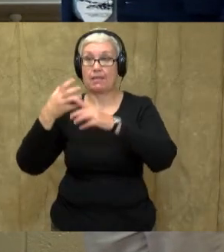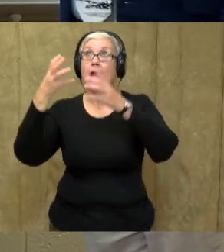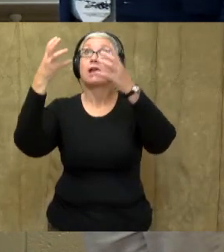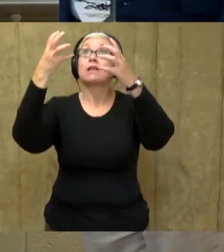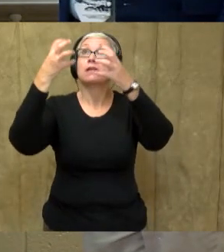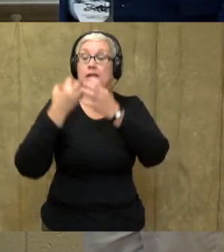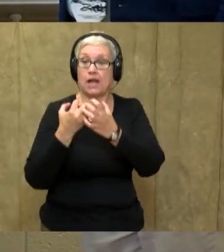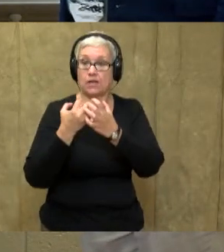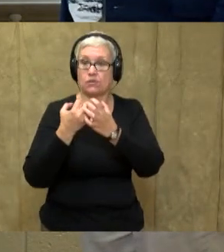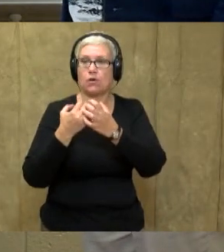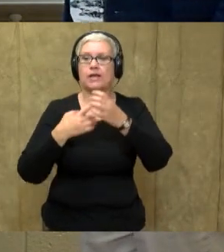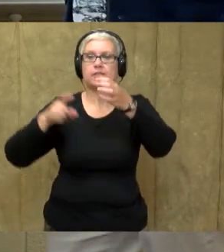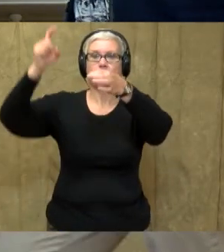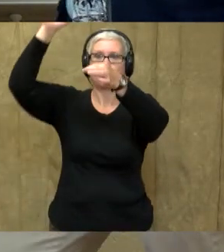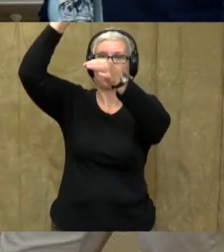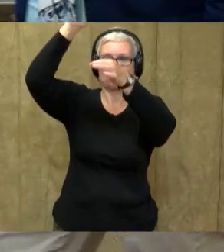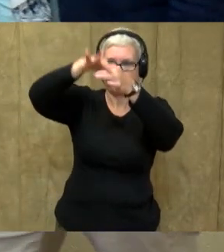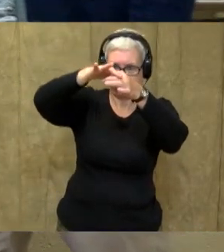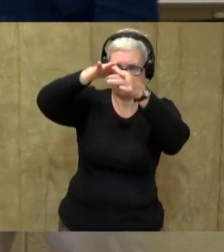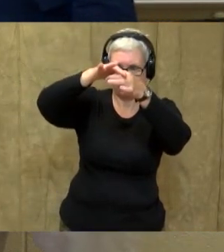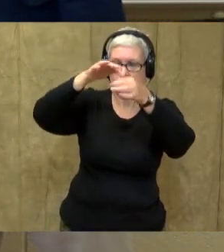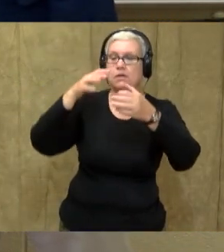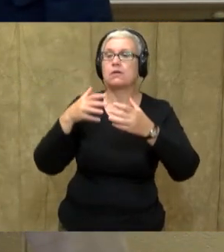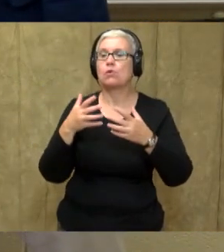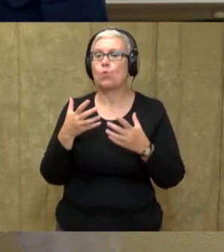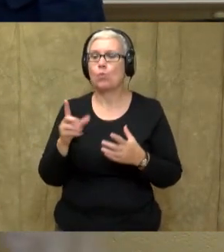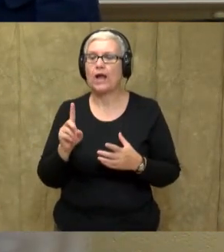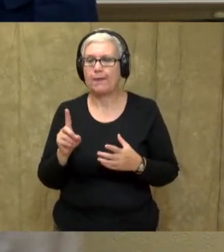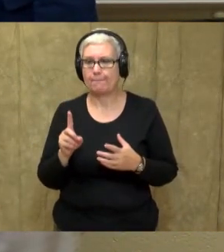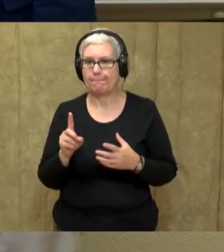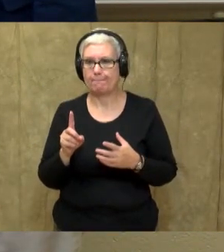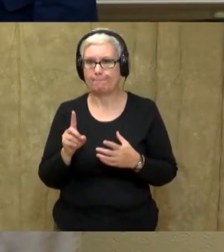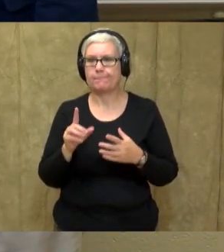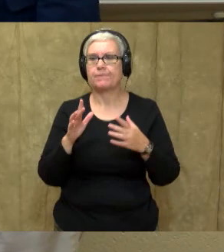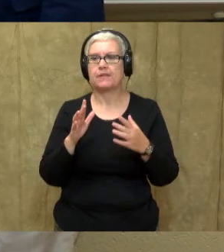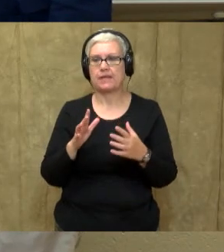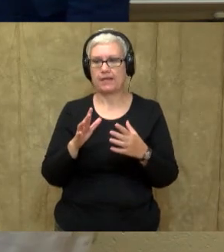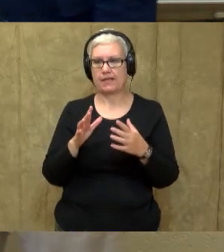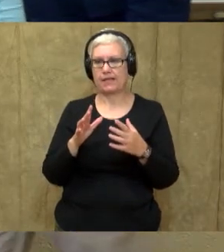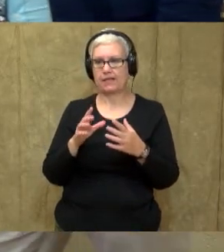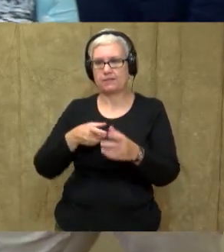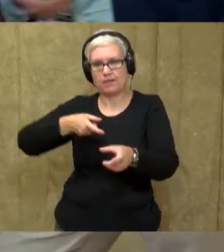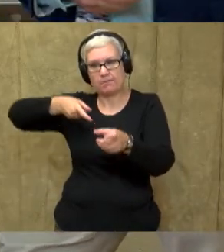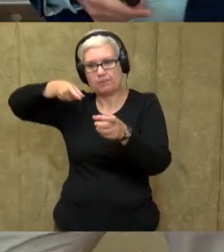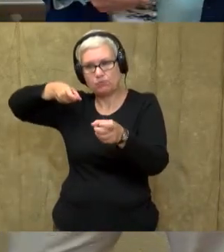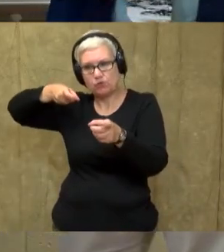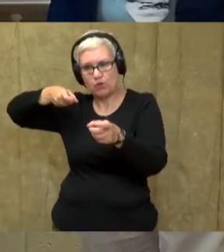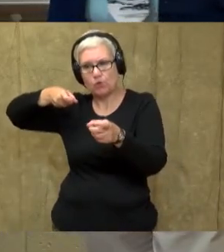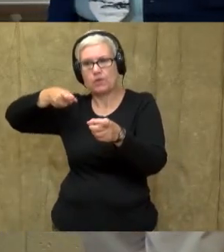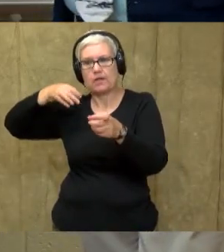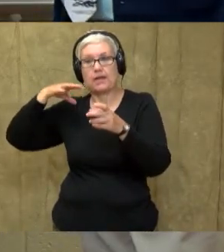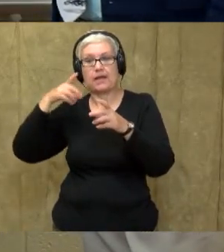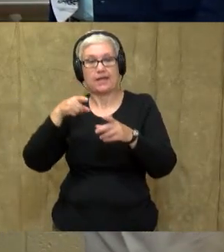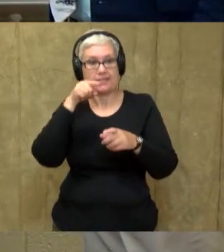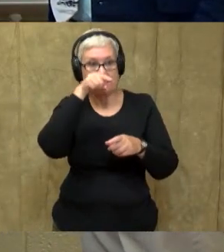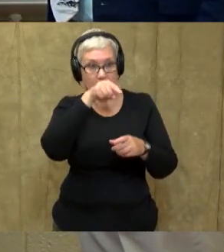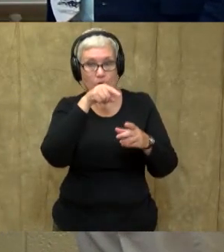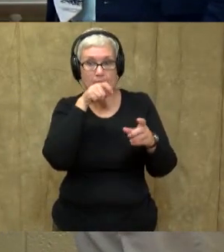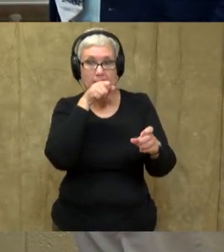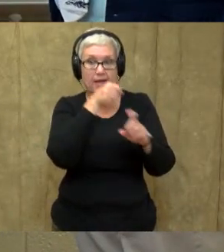going to go into the hoop? Is my target going to get hit whenever I'm using, you know, these certain